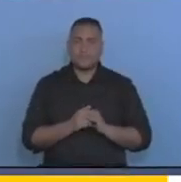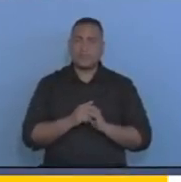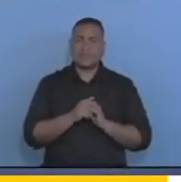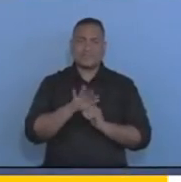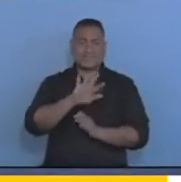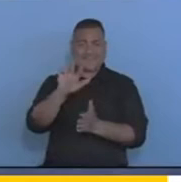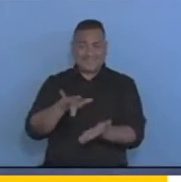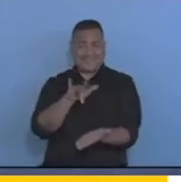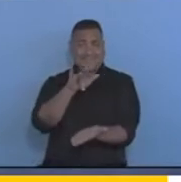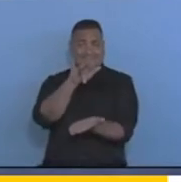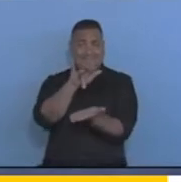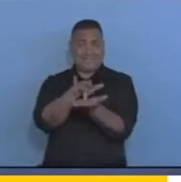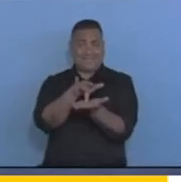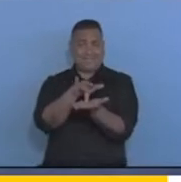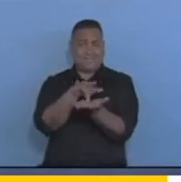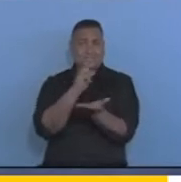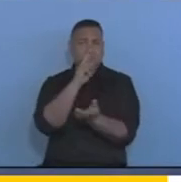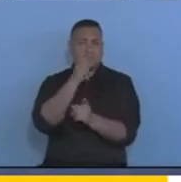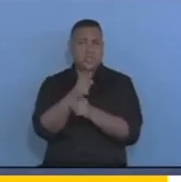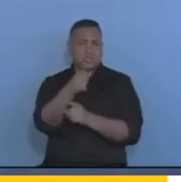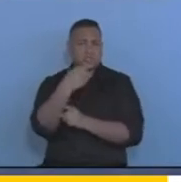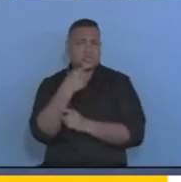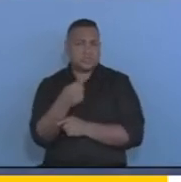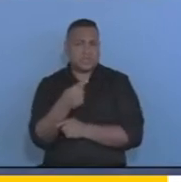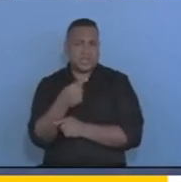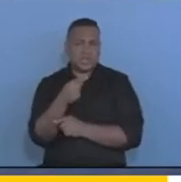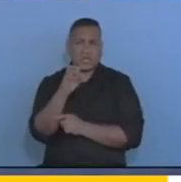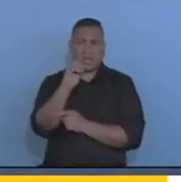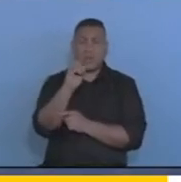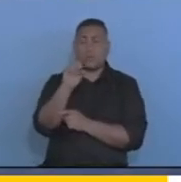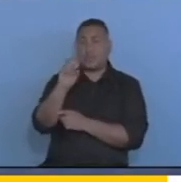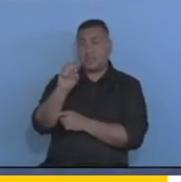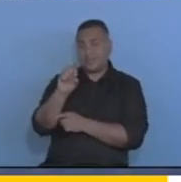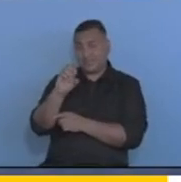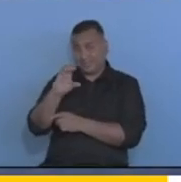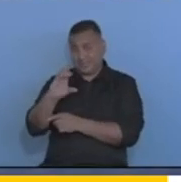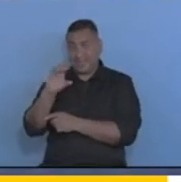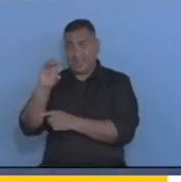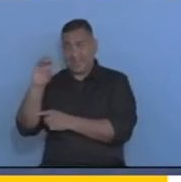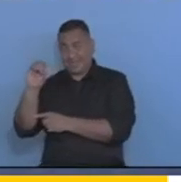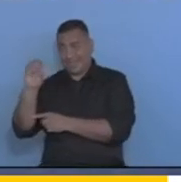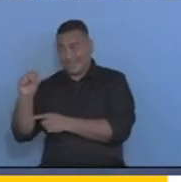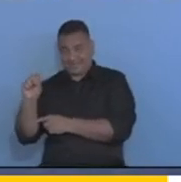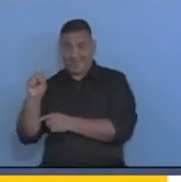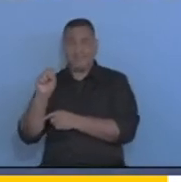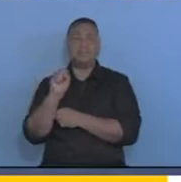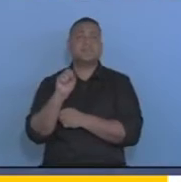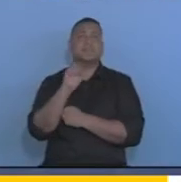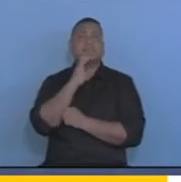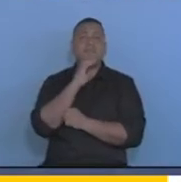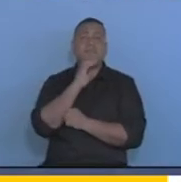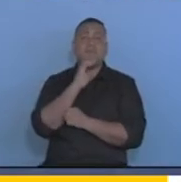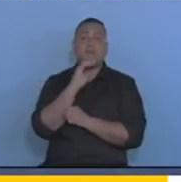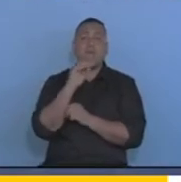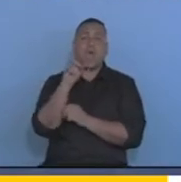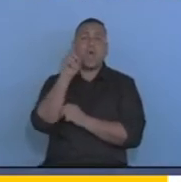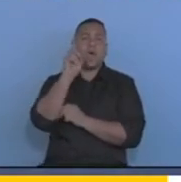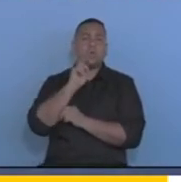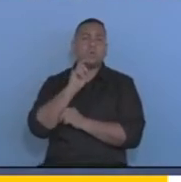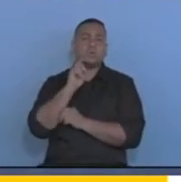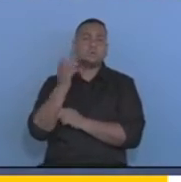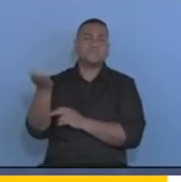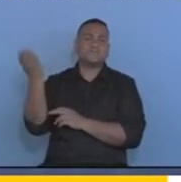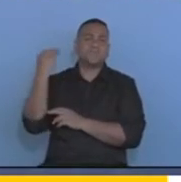as COS. Yes, this is what people correct. Are referring to. But in the old days, it used to be called an apprenticeship. Oh. And